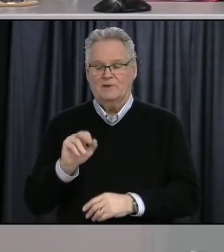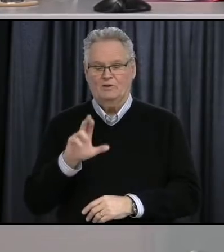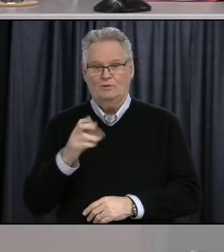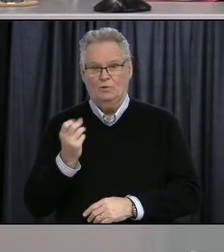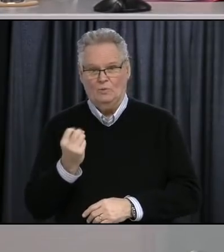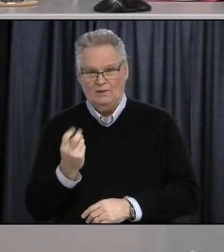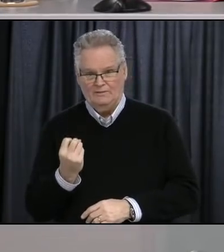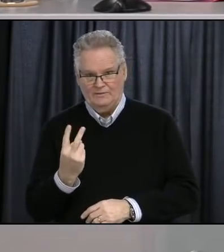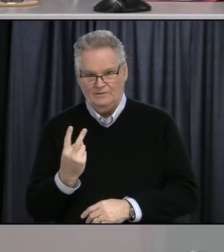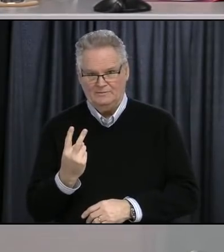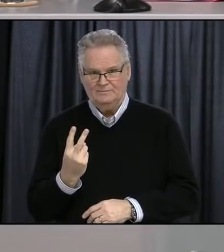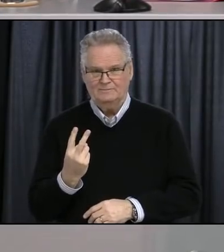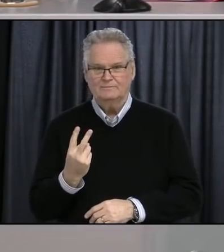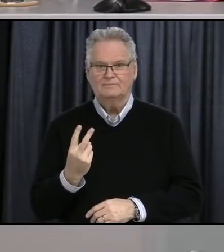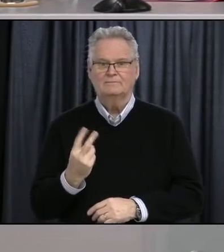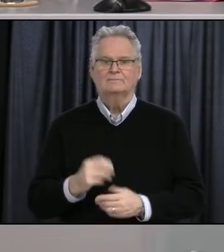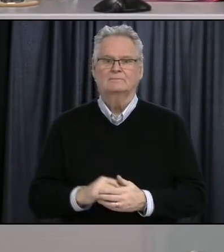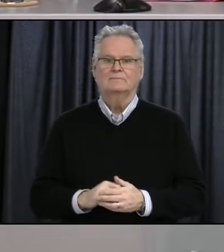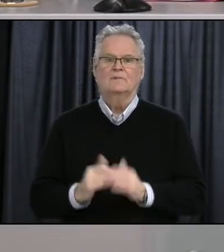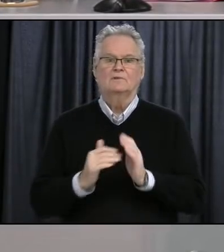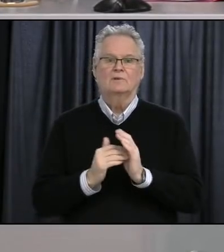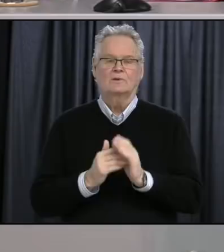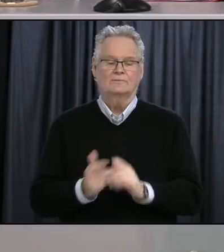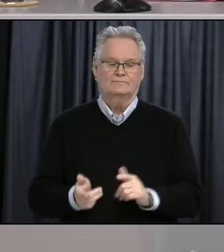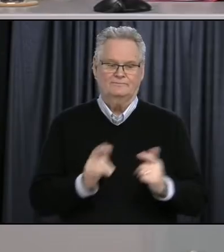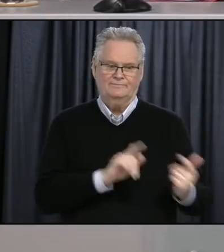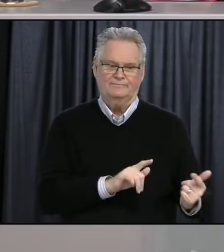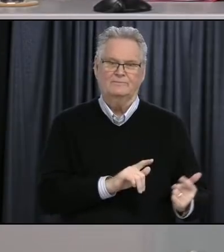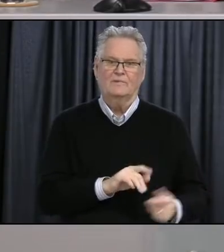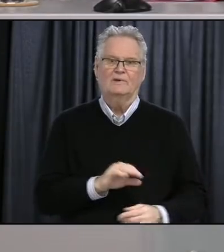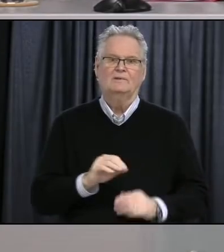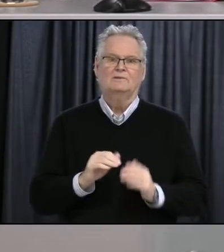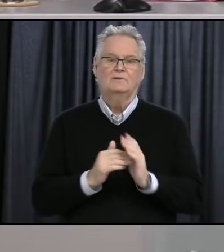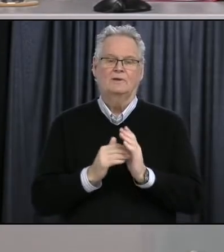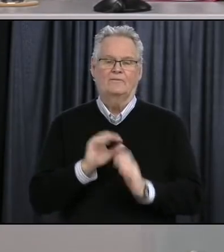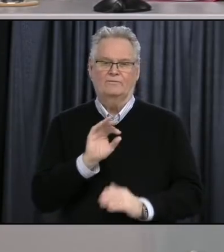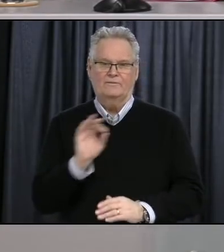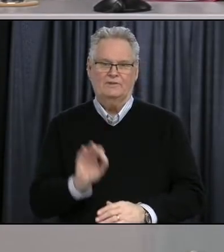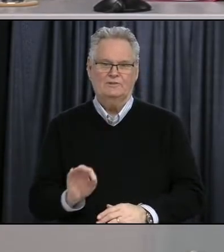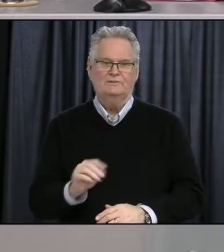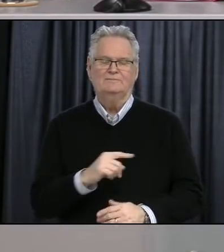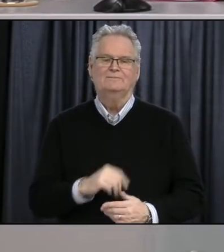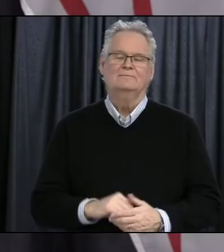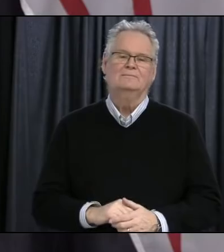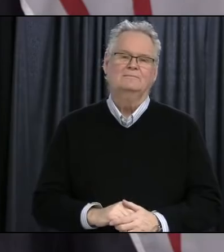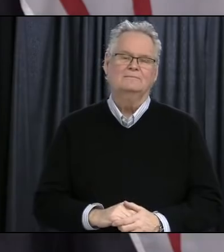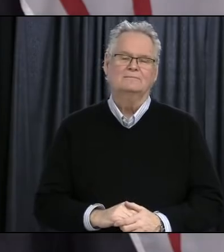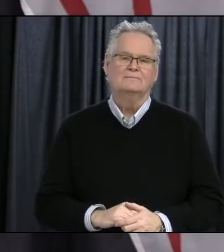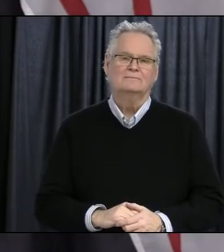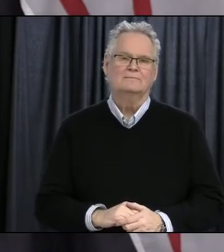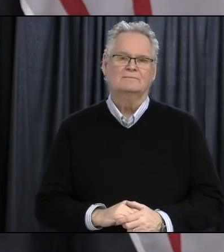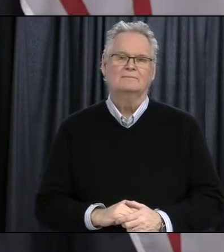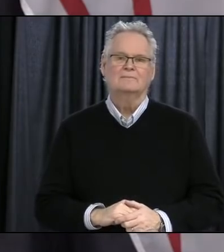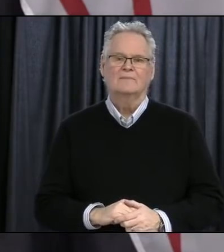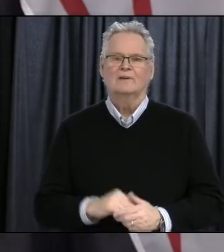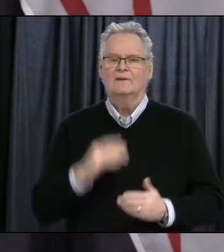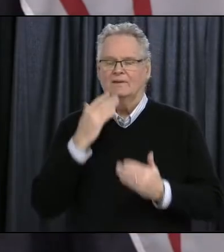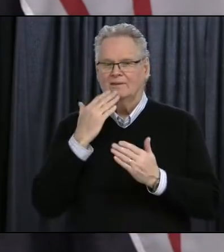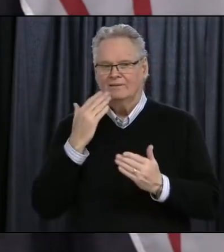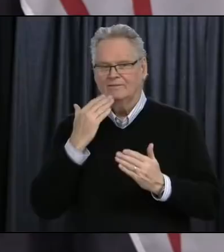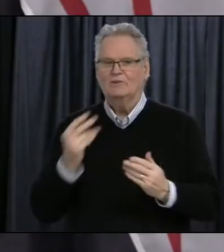to Dr. Fitzgerald for the end of the week update. Thank you, Premier. Good afternoon, everyone. Thanks for joining us today.